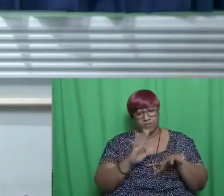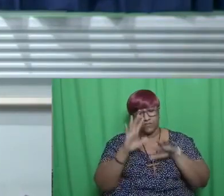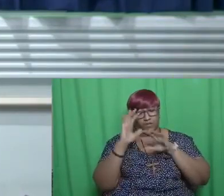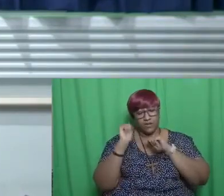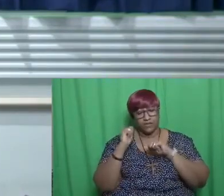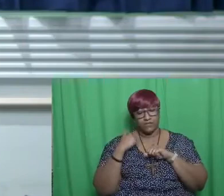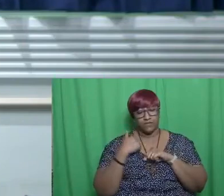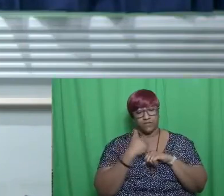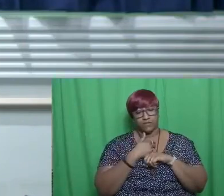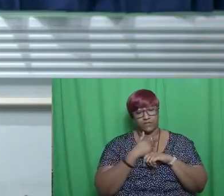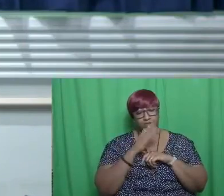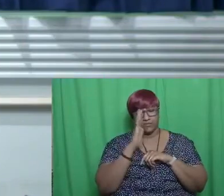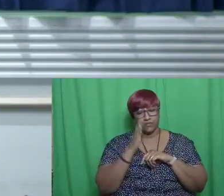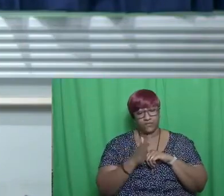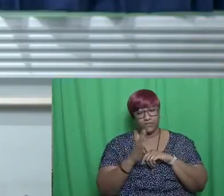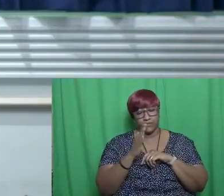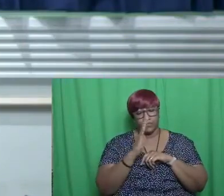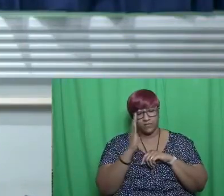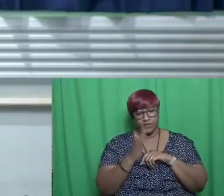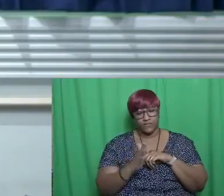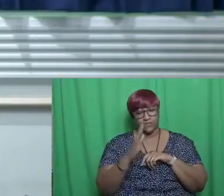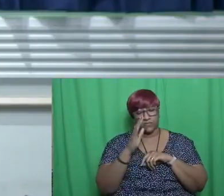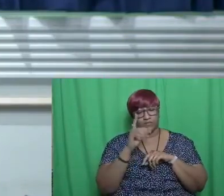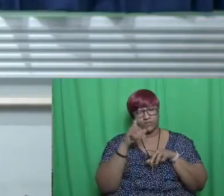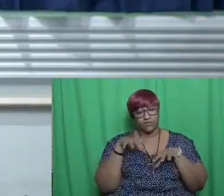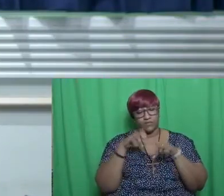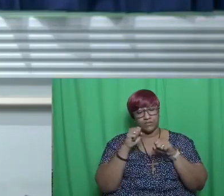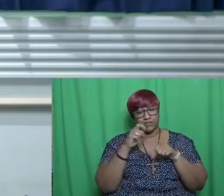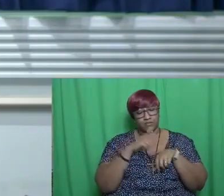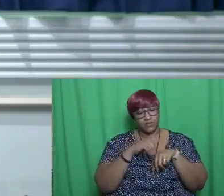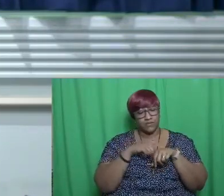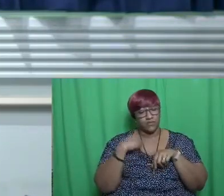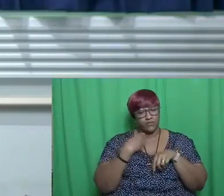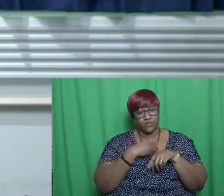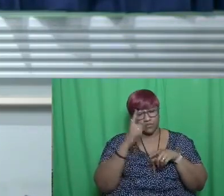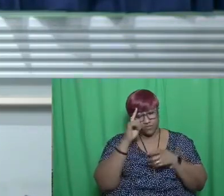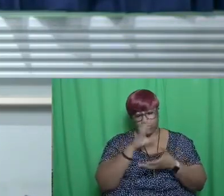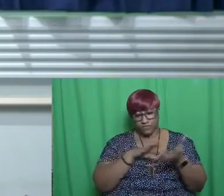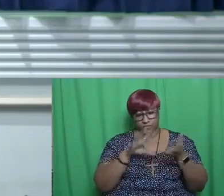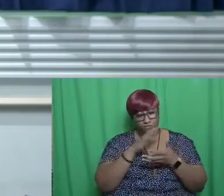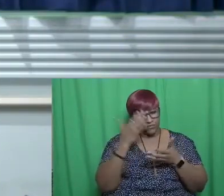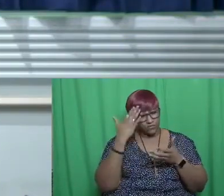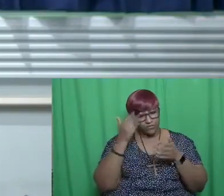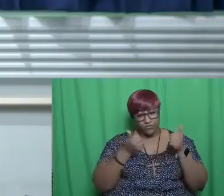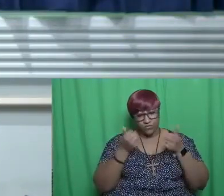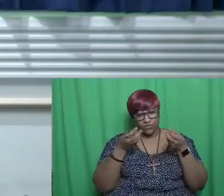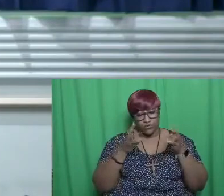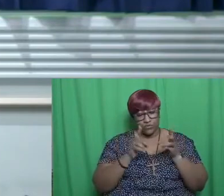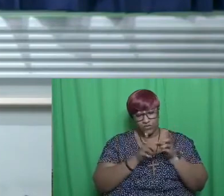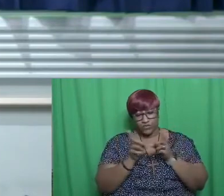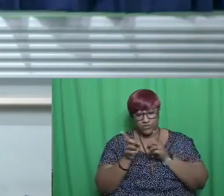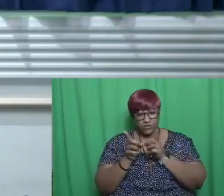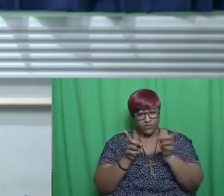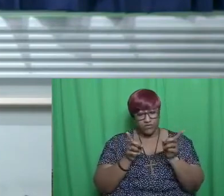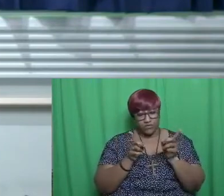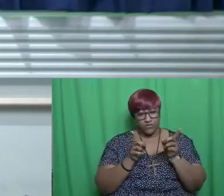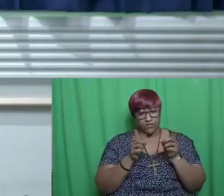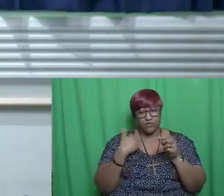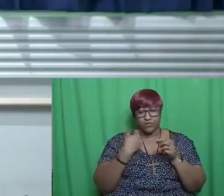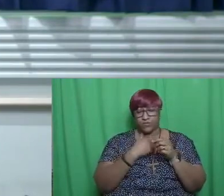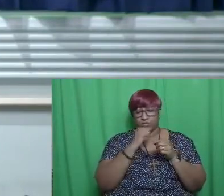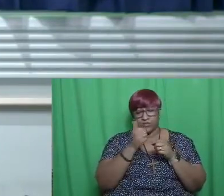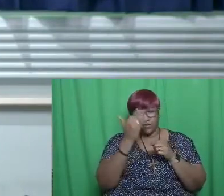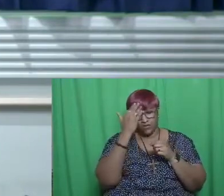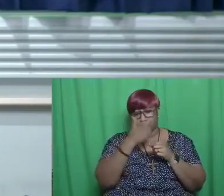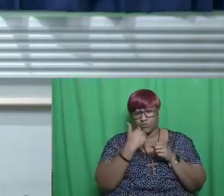us. There are times when we were confused and we didn't know which way to turn. In fact, we didn't even know